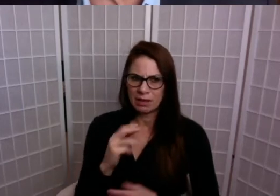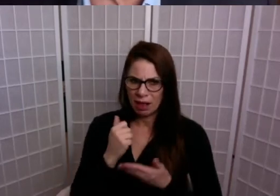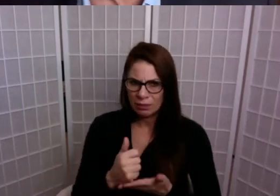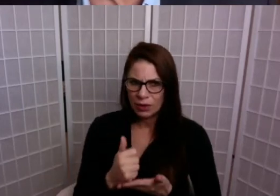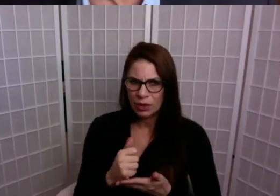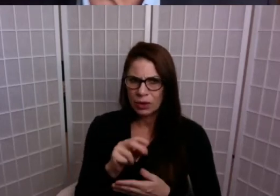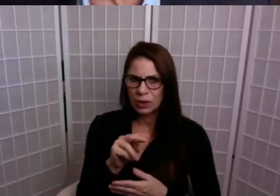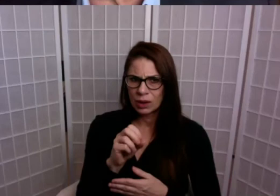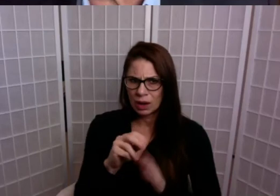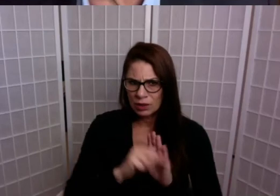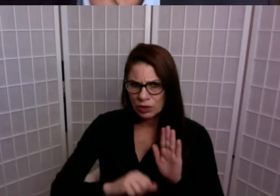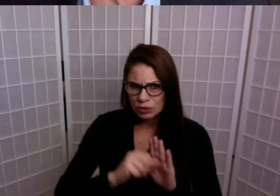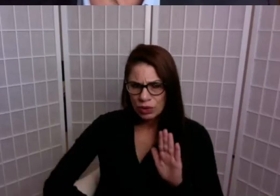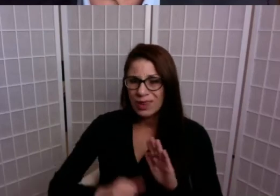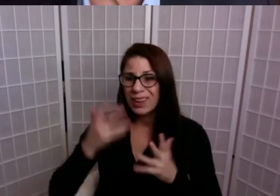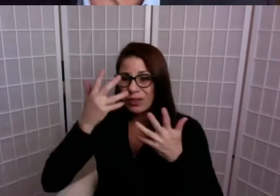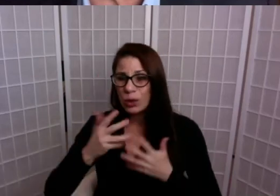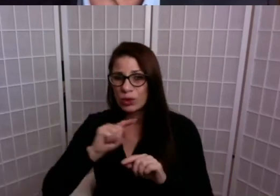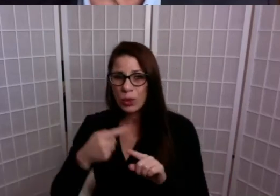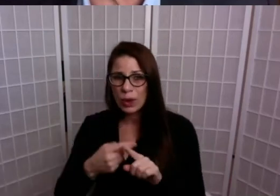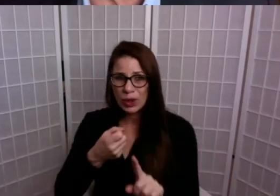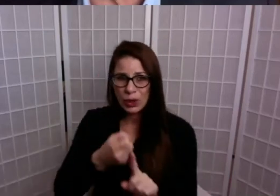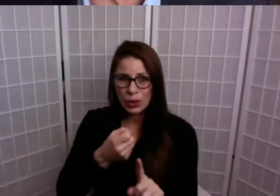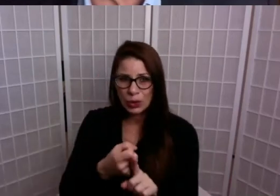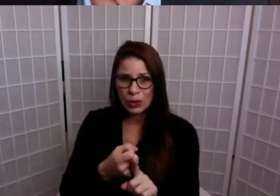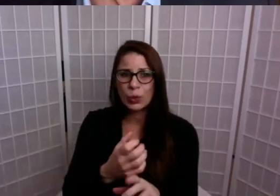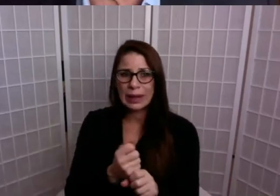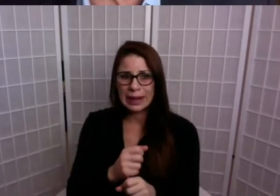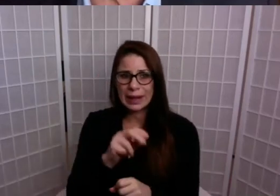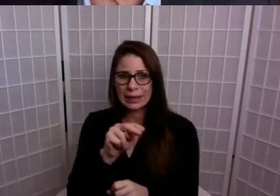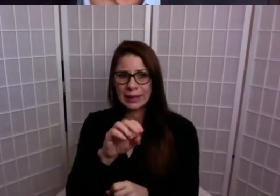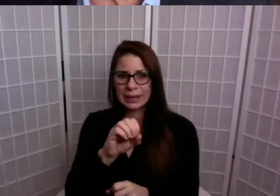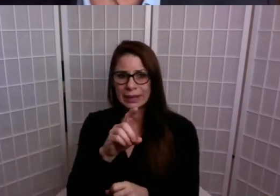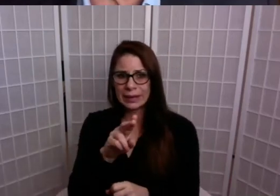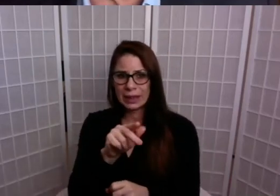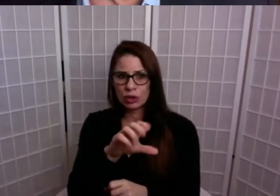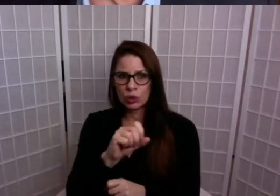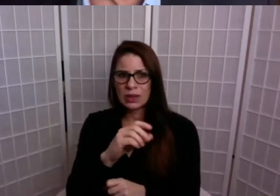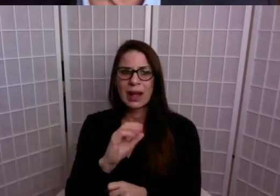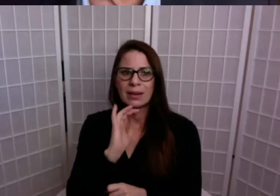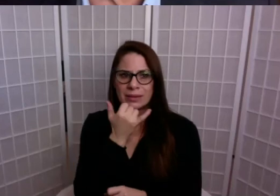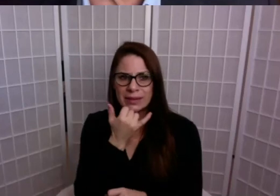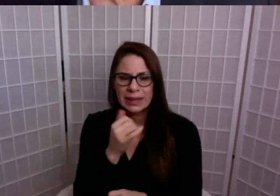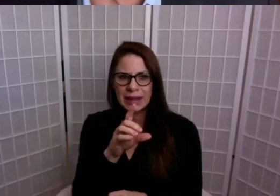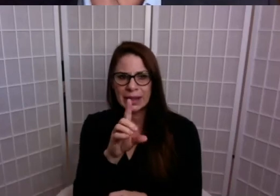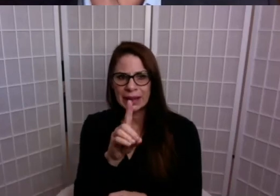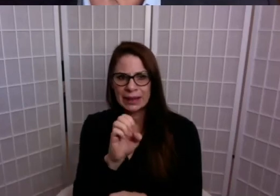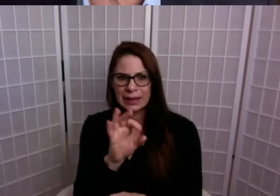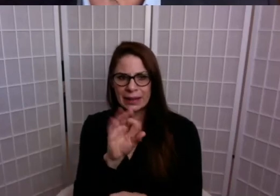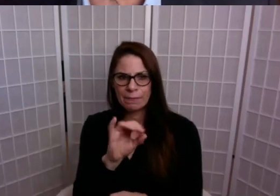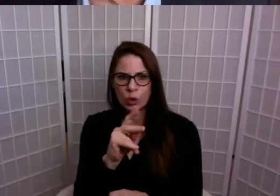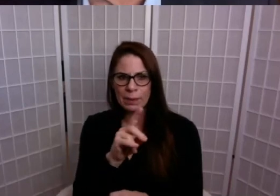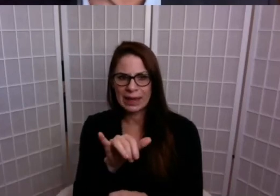Unfortunately, when you get the nodules and the deformity, there's really no